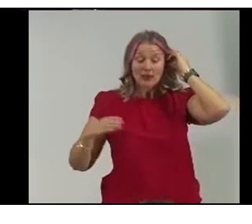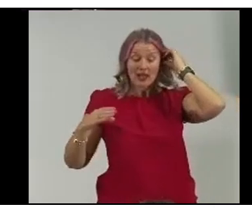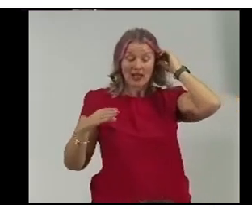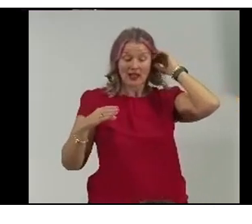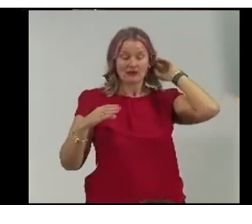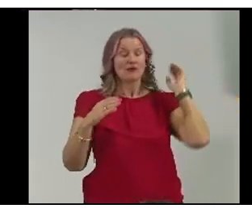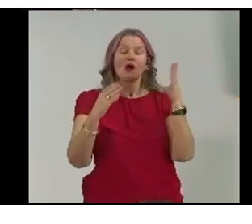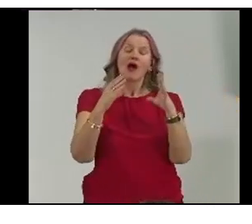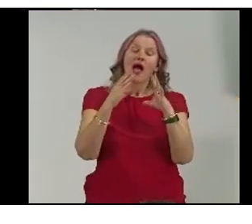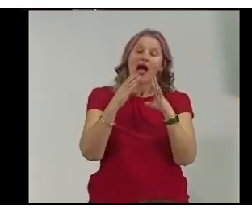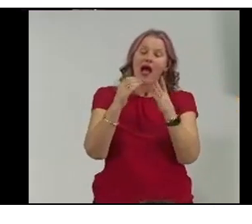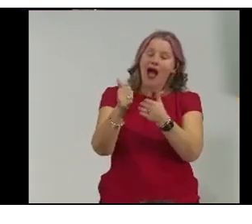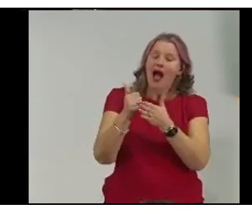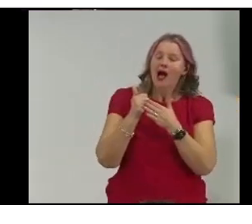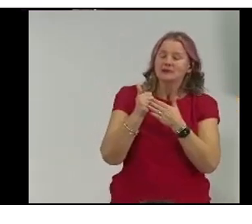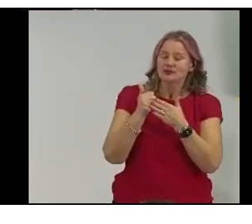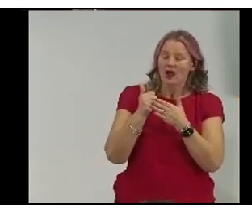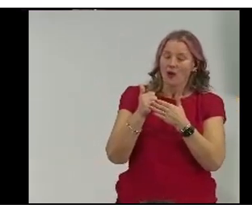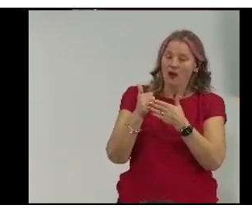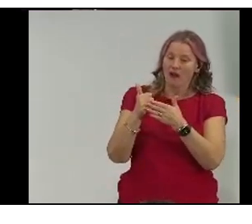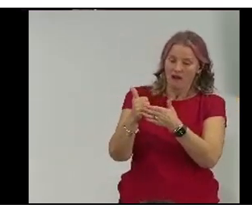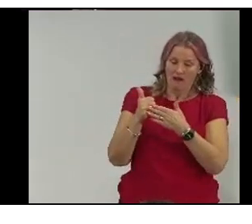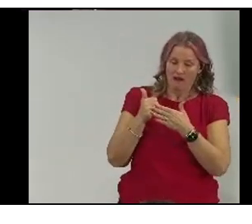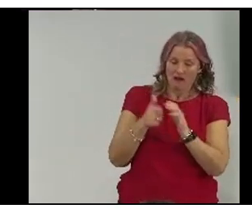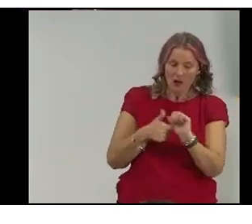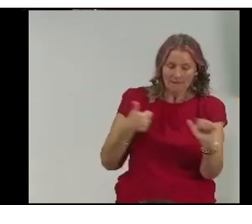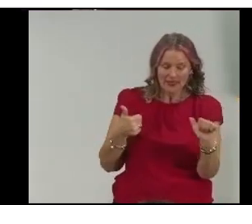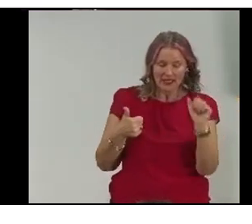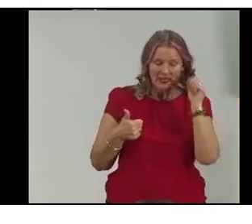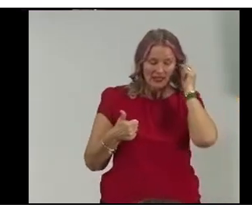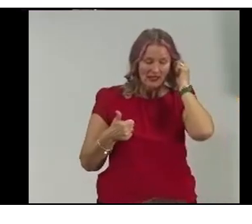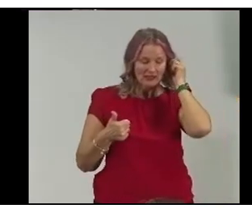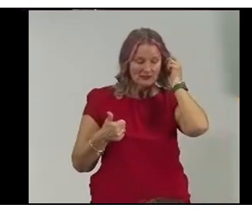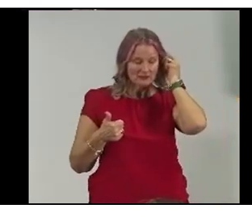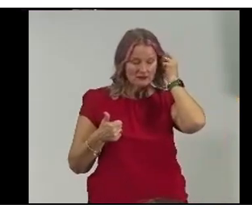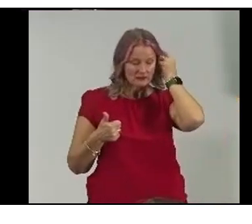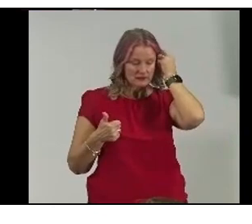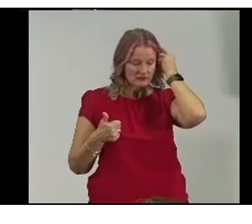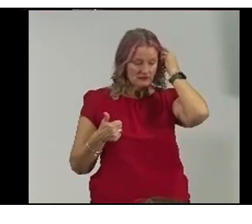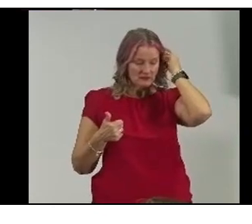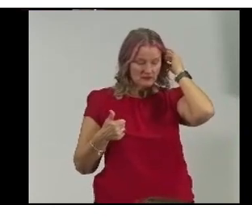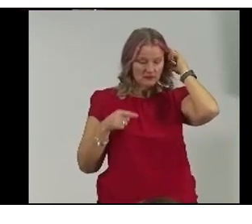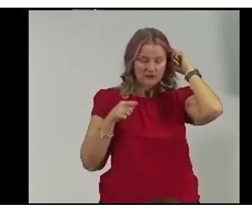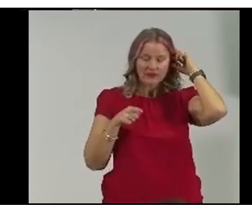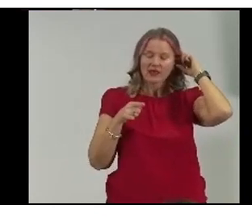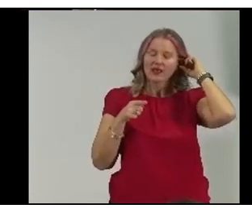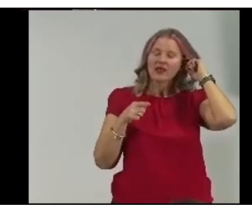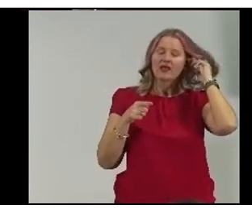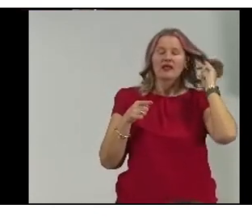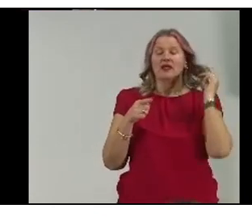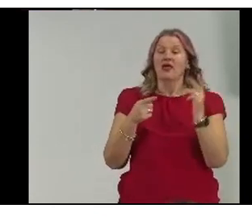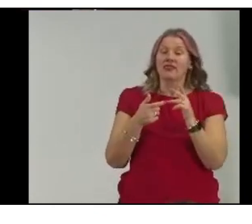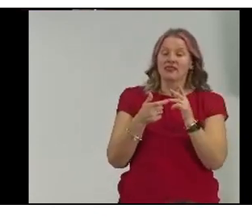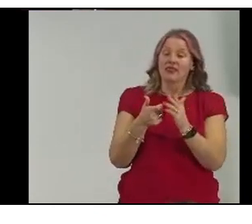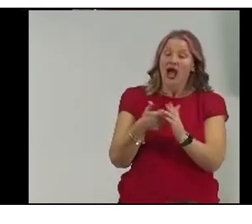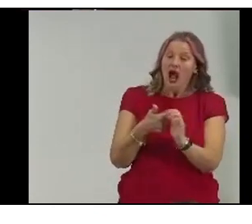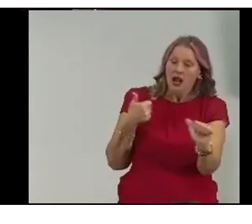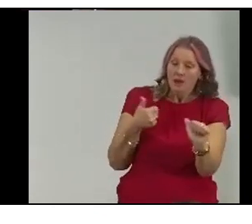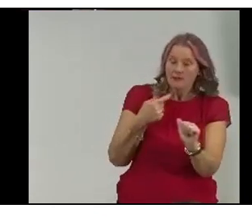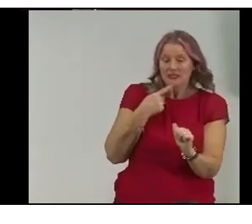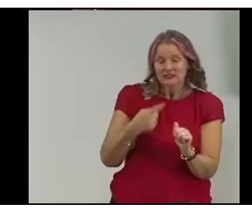company to, achieve their inclusive workplaces. And then the company started to, there's